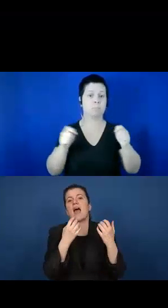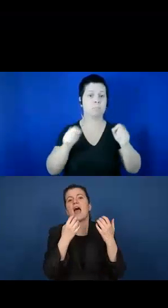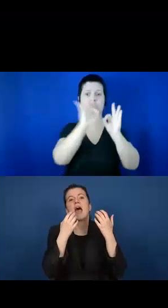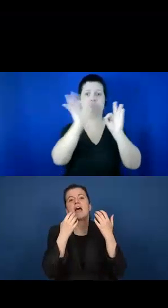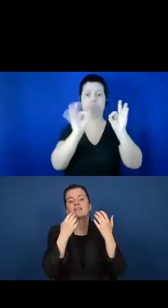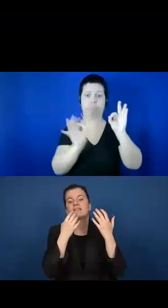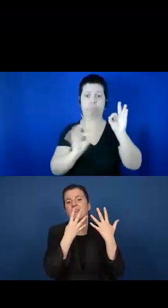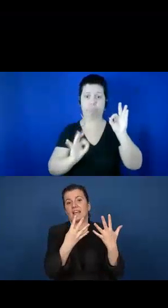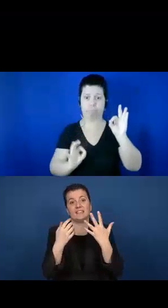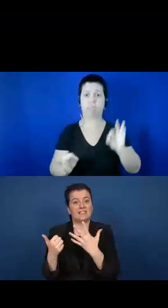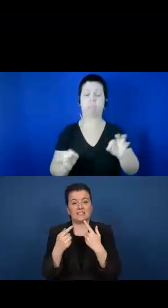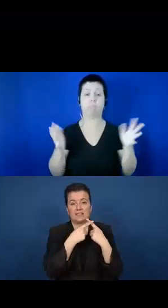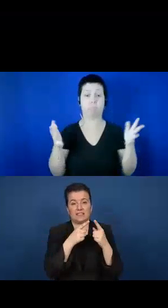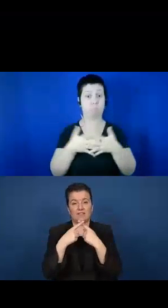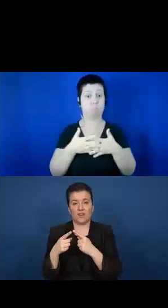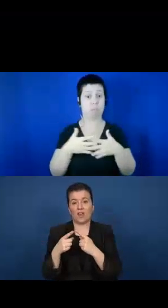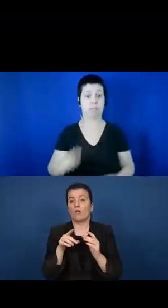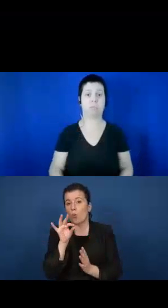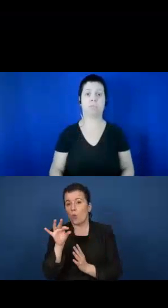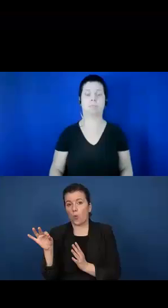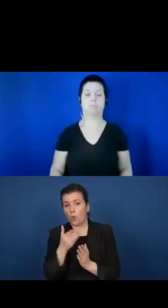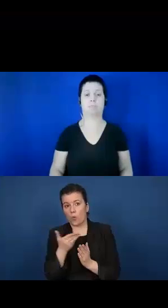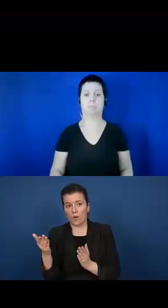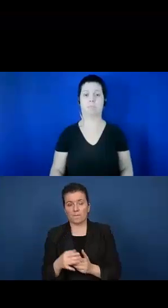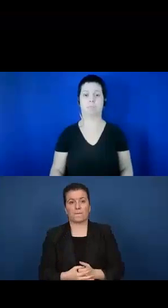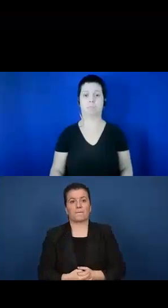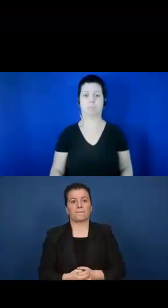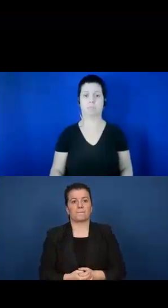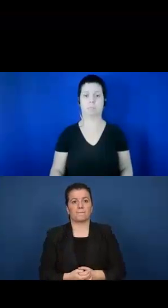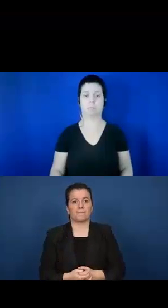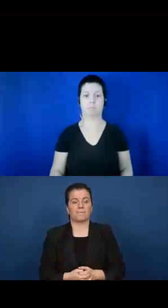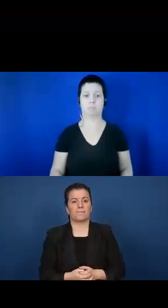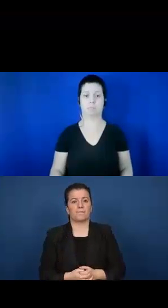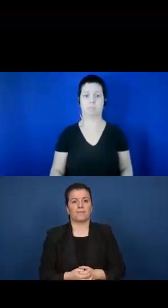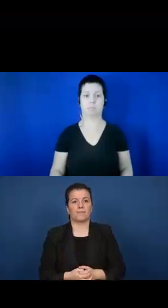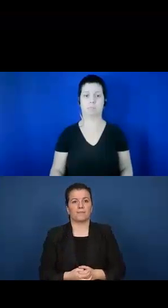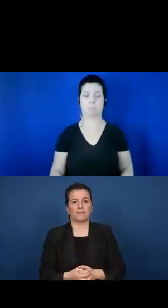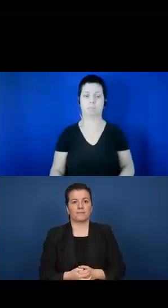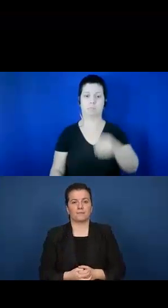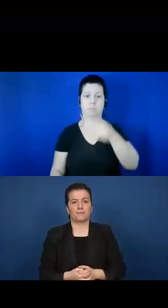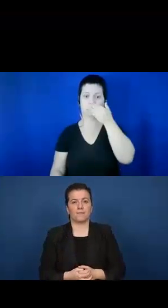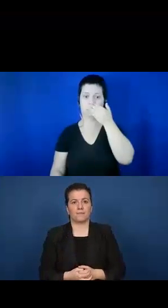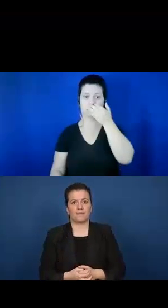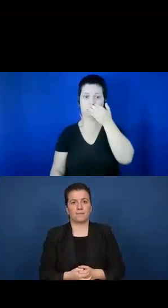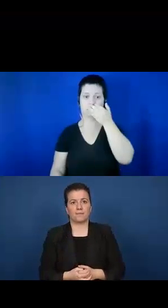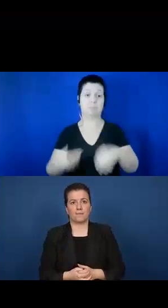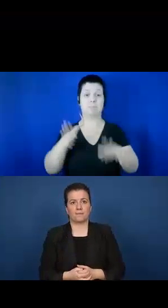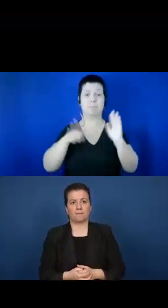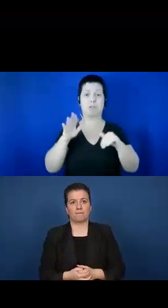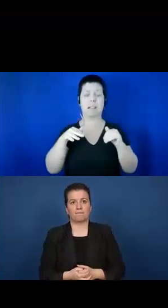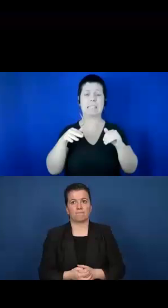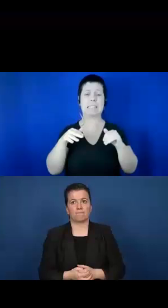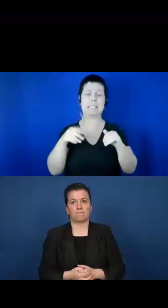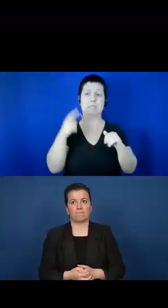We may think that it would be difficult to keep track of which node corresponds to which actuator. Yes,